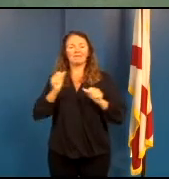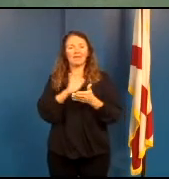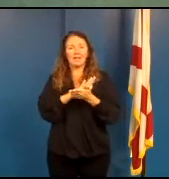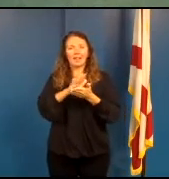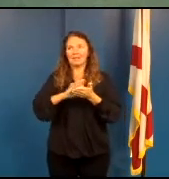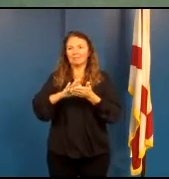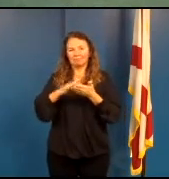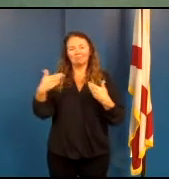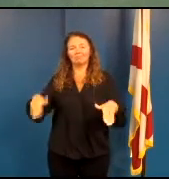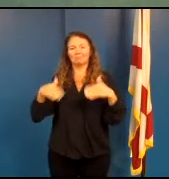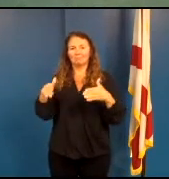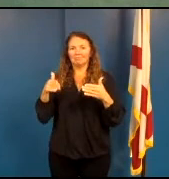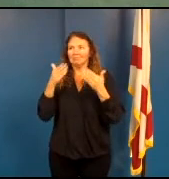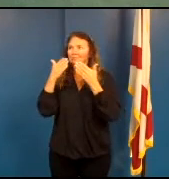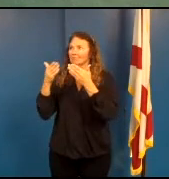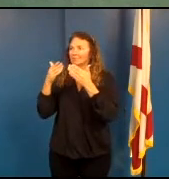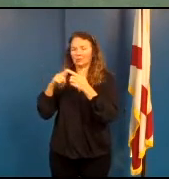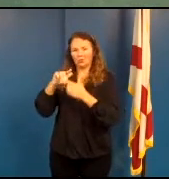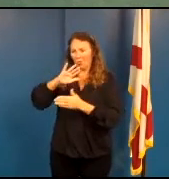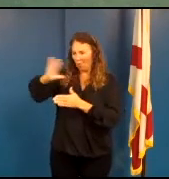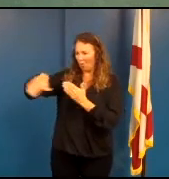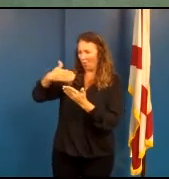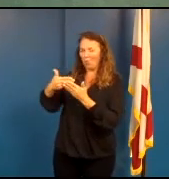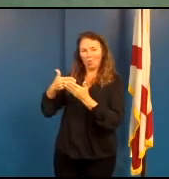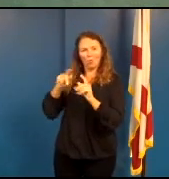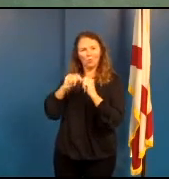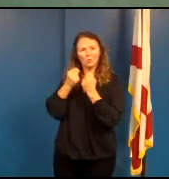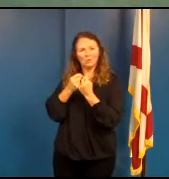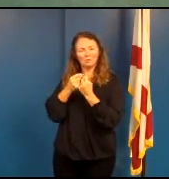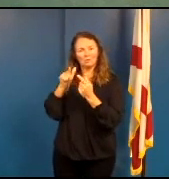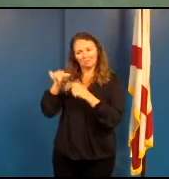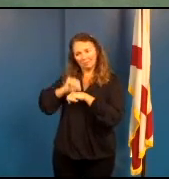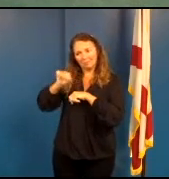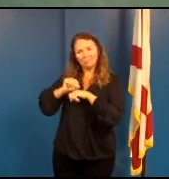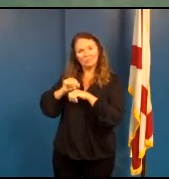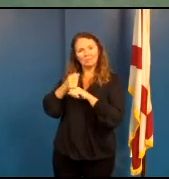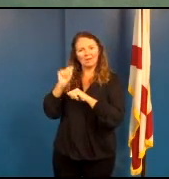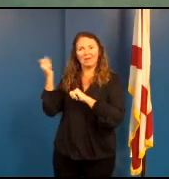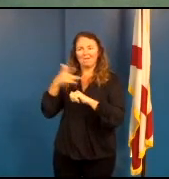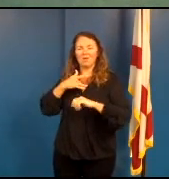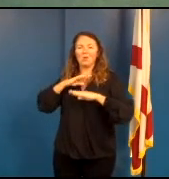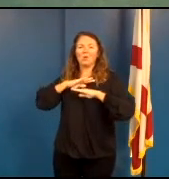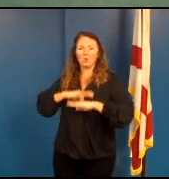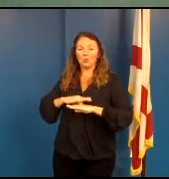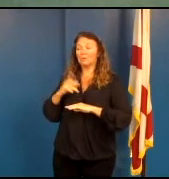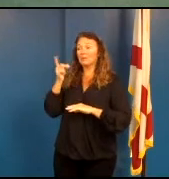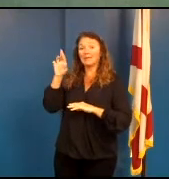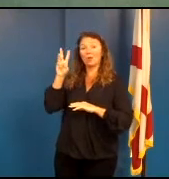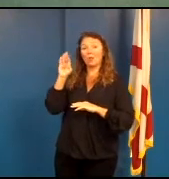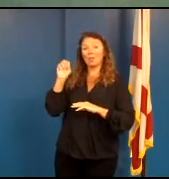and it's really a testament to everyone that I know Dr. Williams and I talk regularly